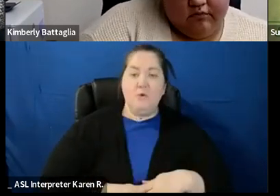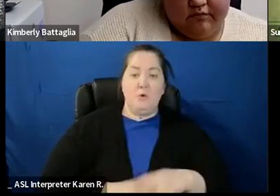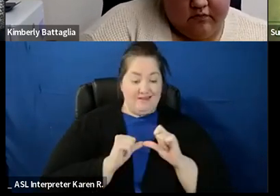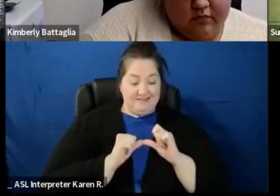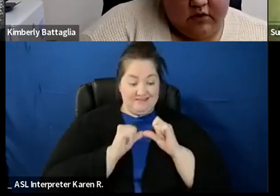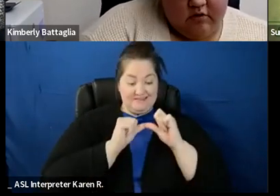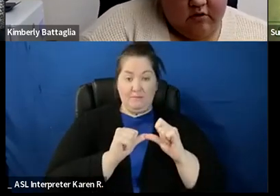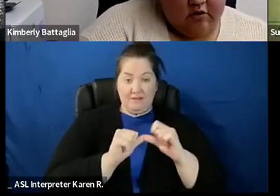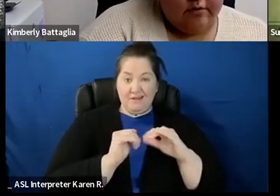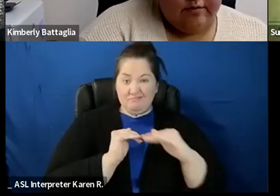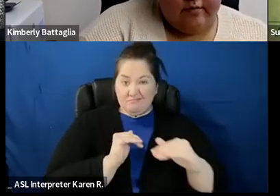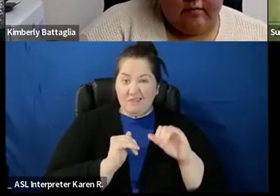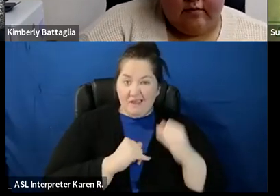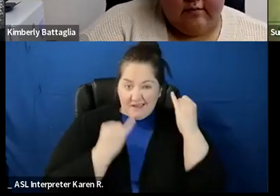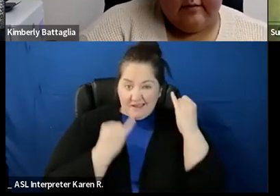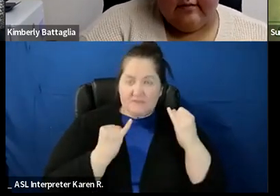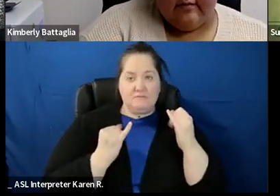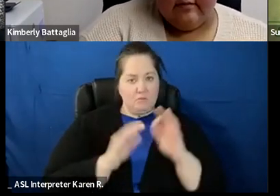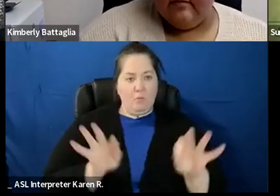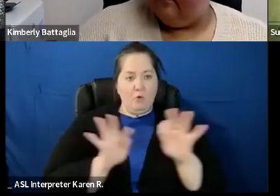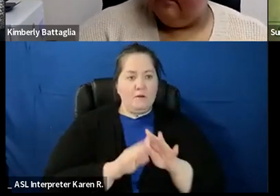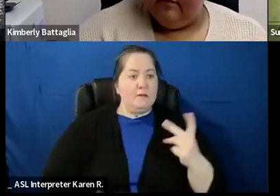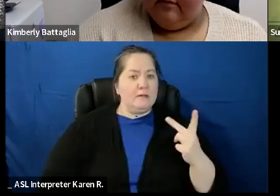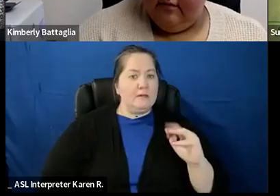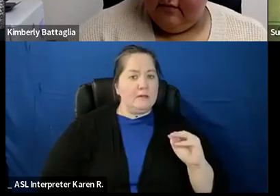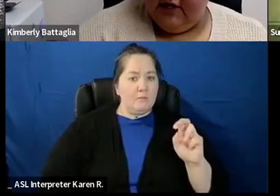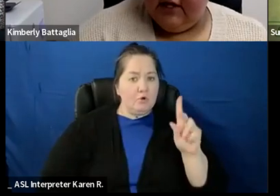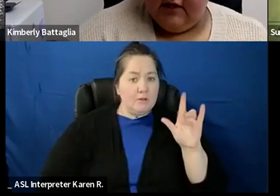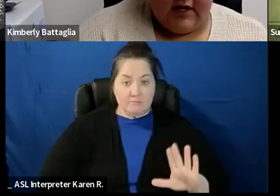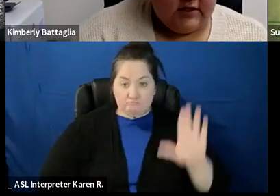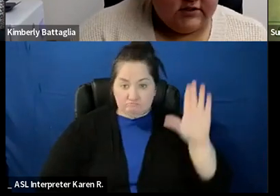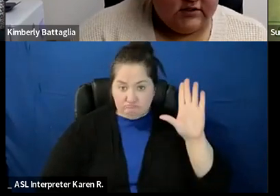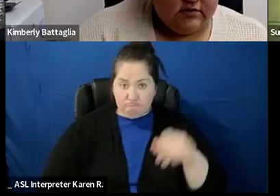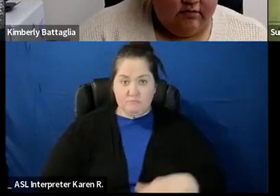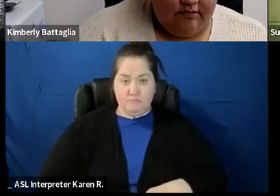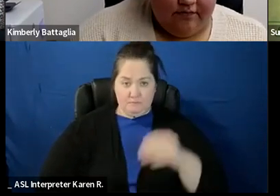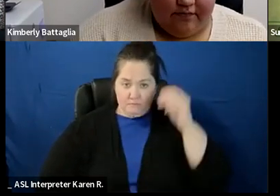so incredibly important. So thank you for that. You see, Kimberly has her hand raised.